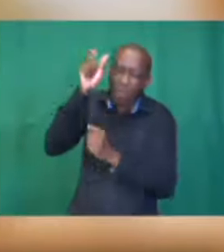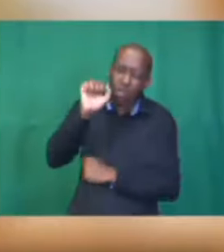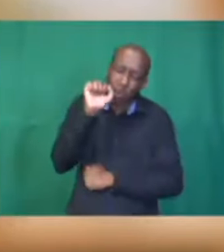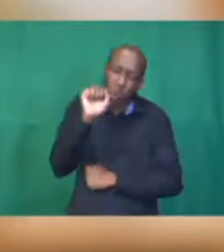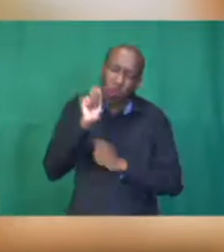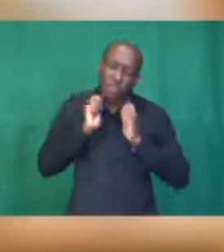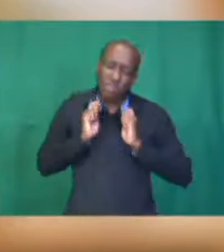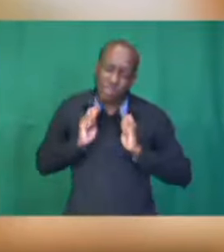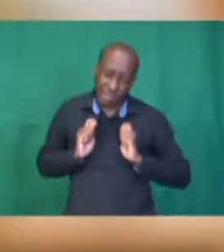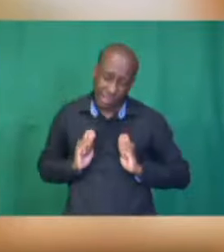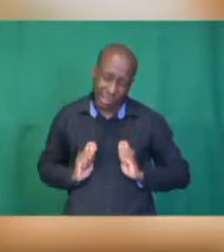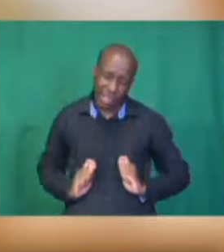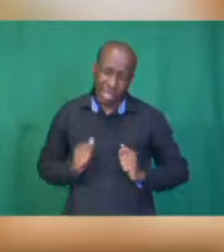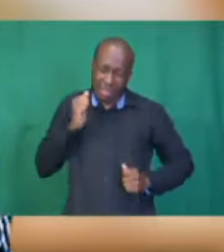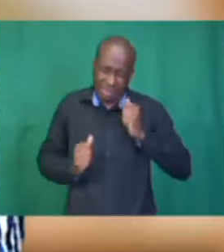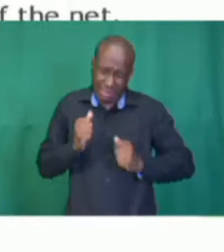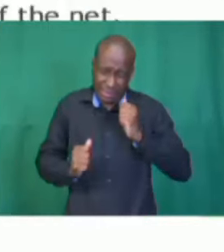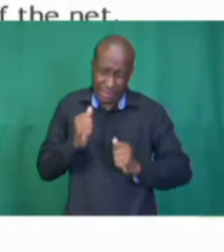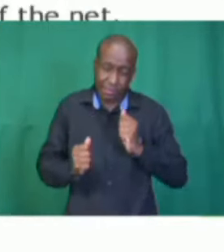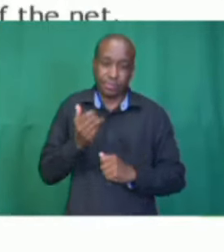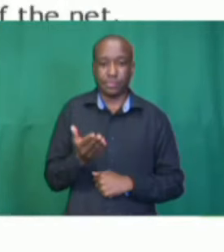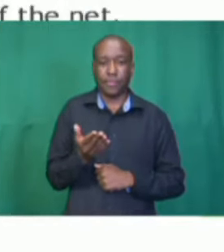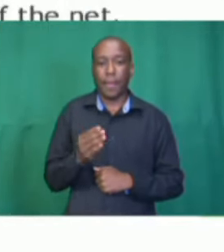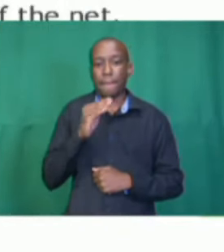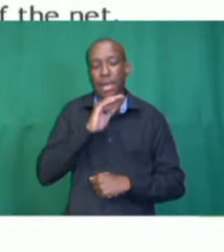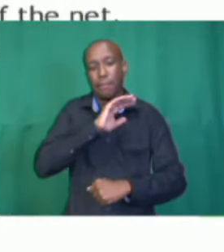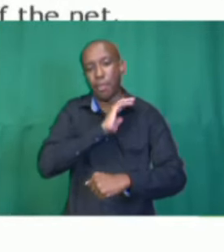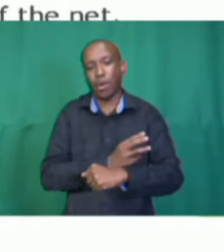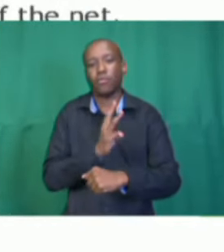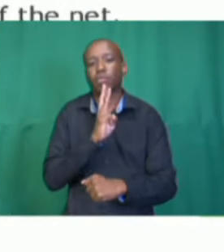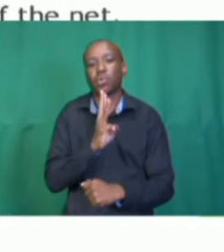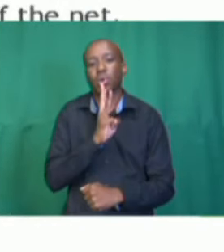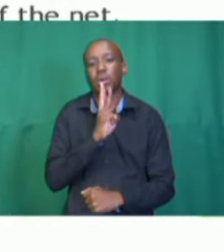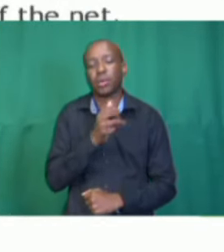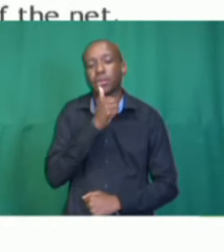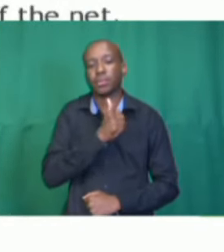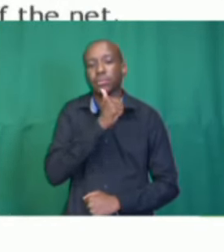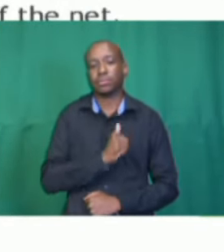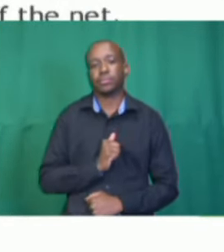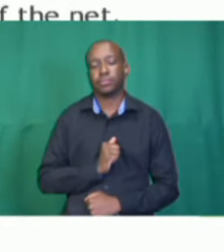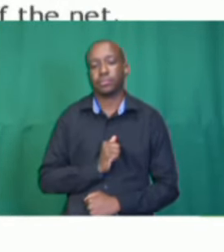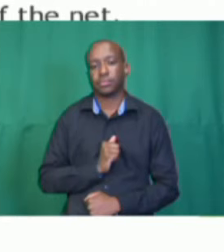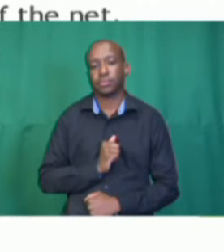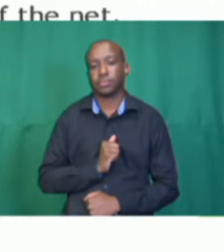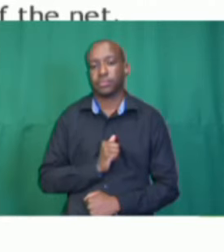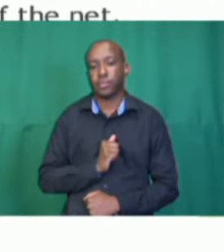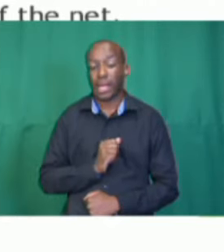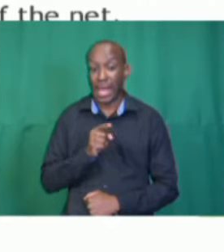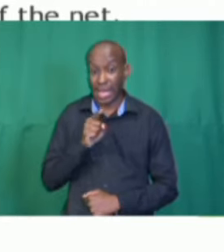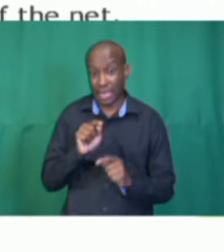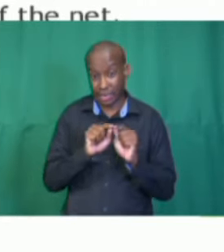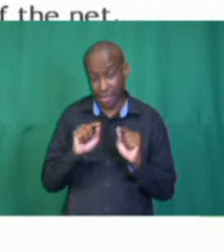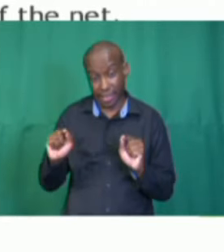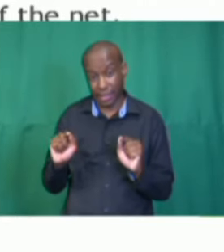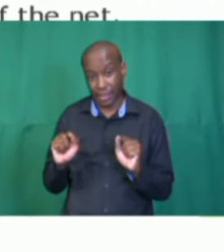and sprinting. So that's a very powerful use of words. Then again, I am sure you will notice that this sentence